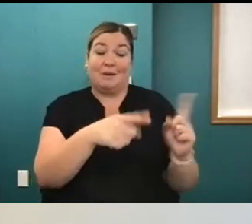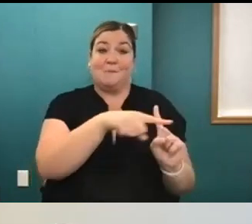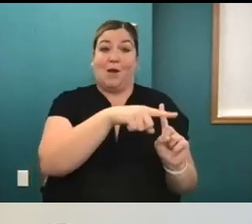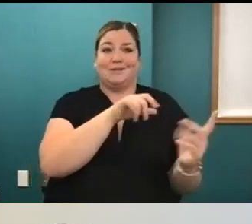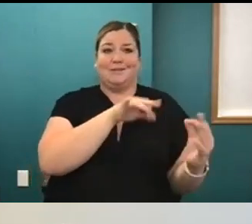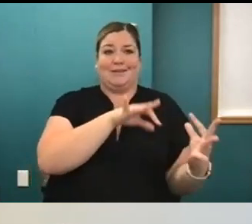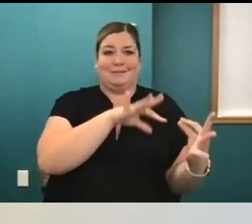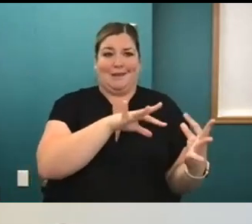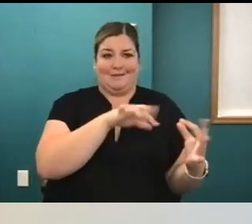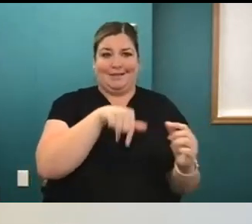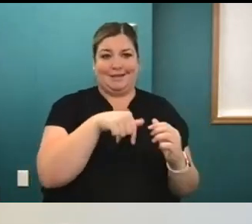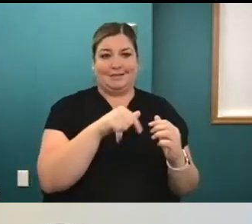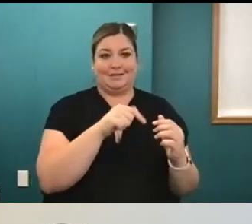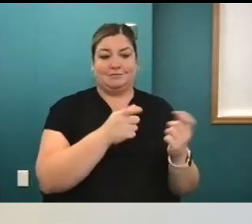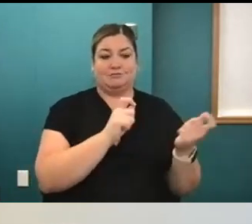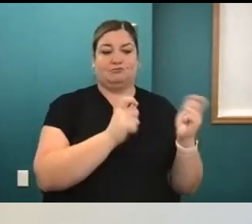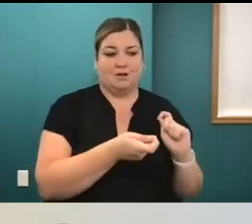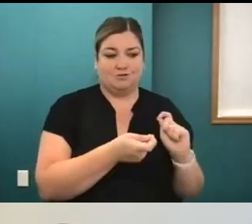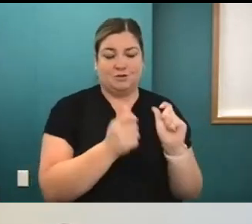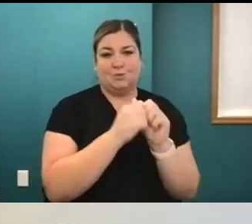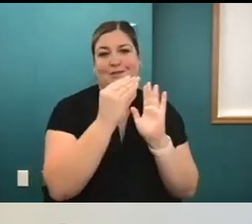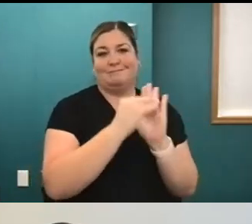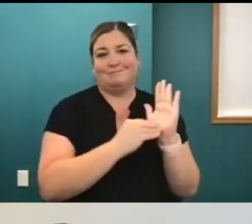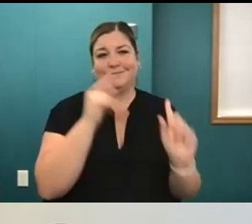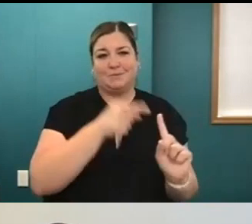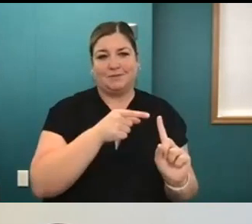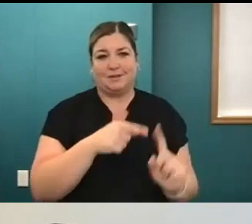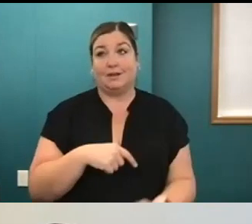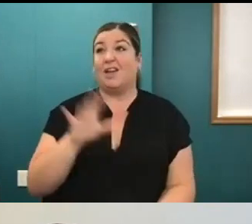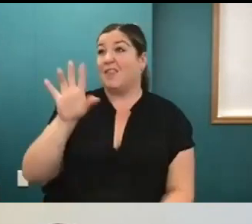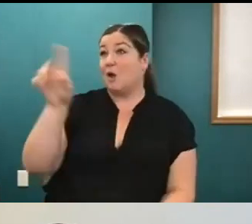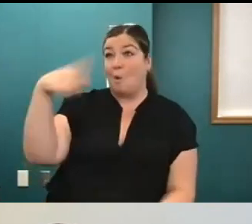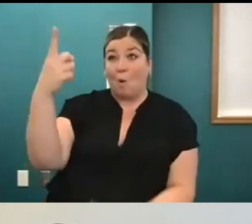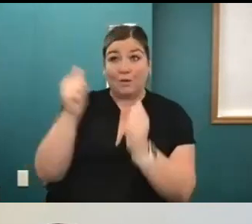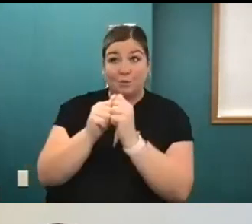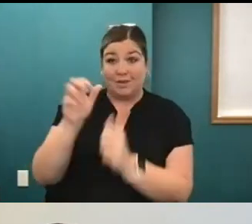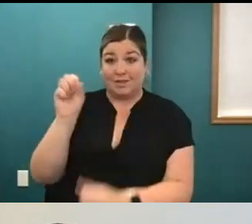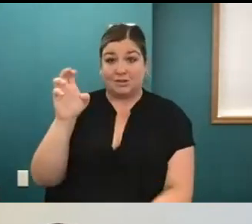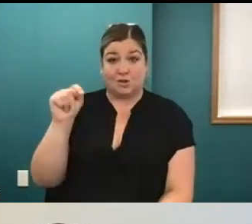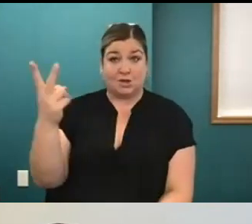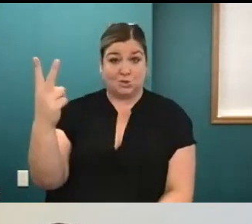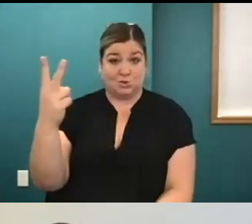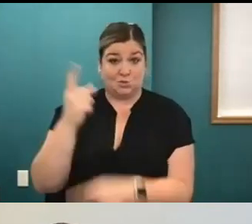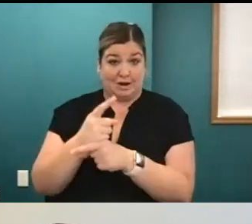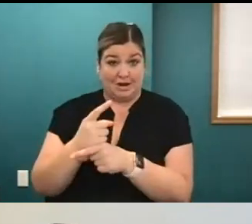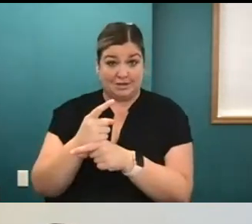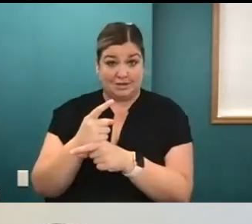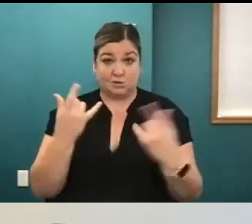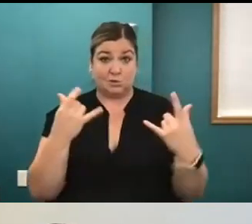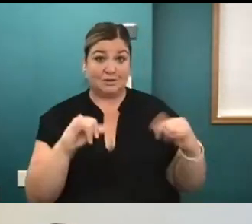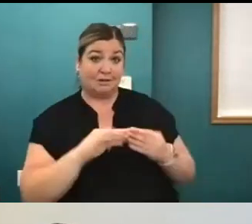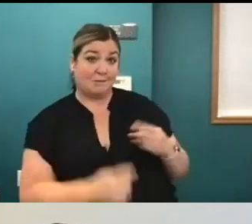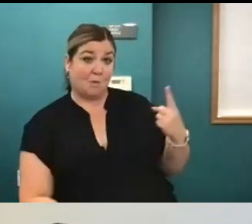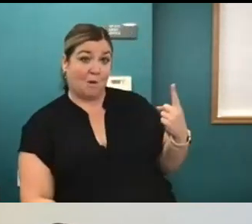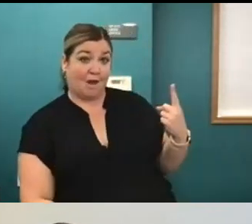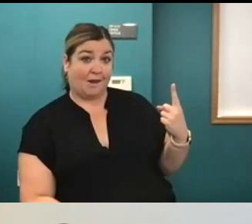these updates have allowed us to see with the data logging specifically. And that's only with the Sonnet 2, correct? So kids that still wear the Sonnet